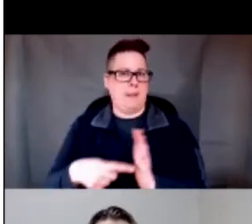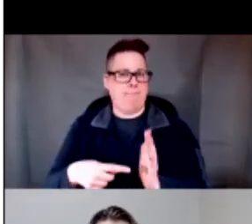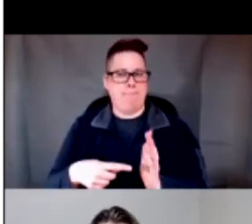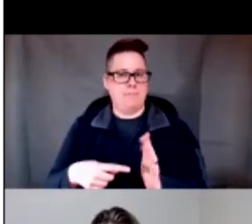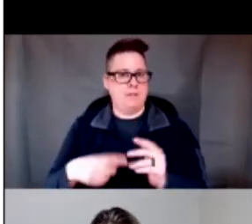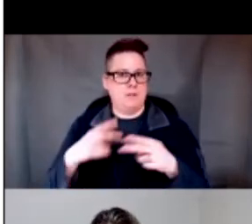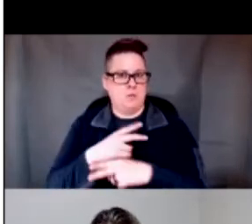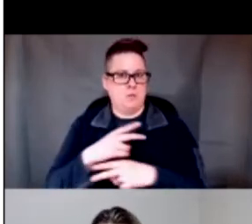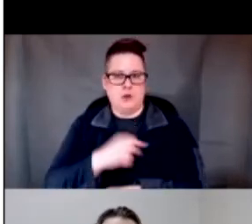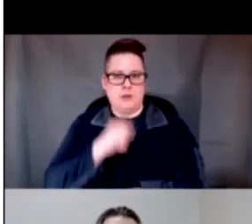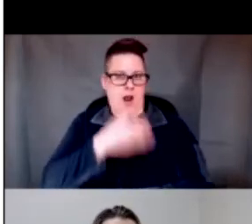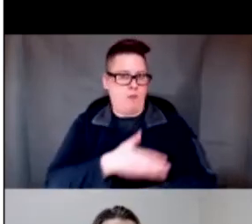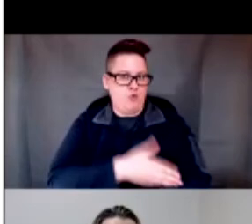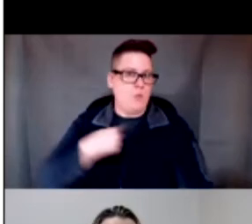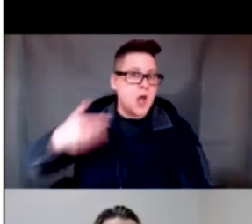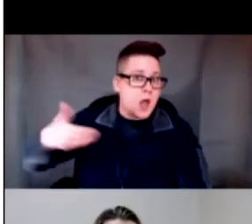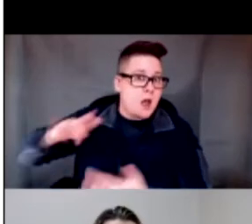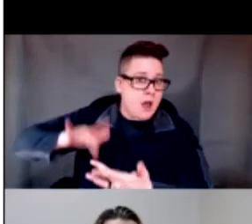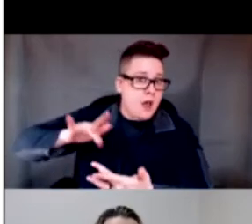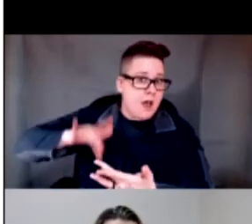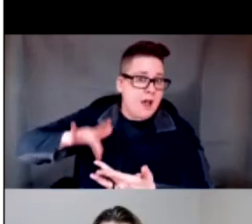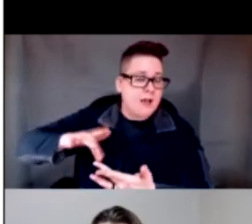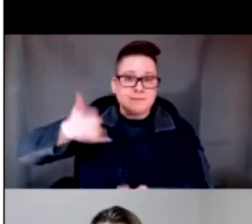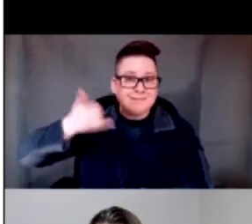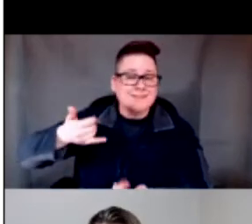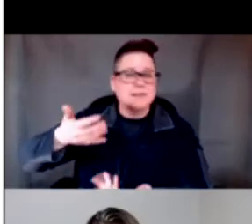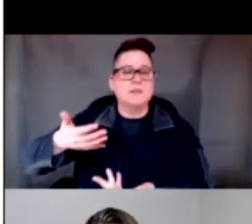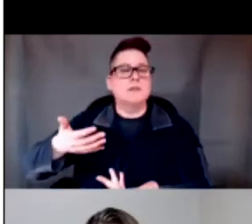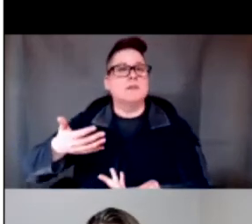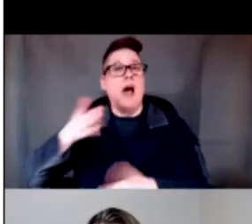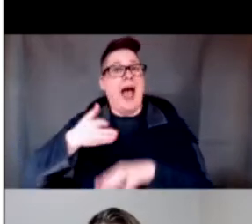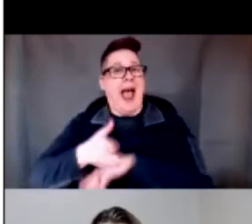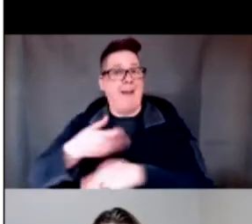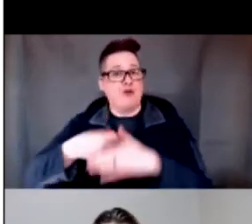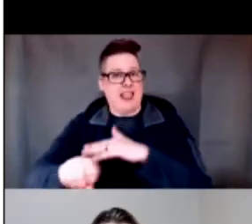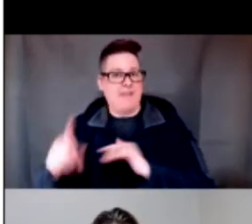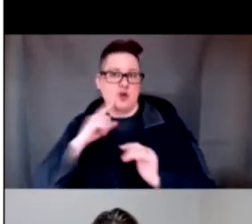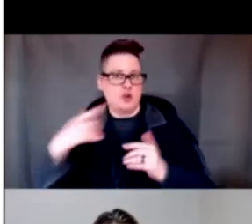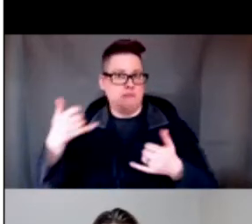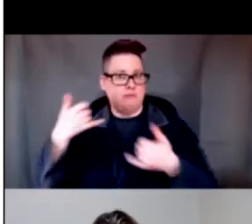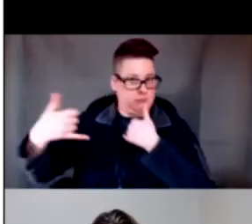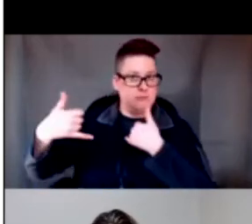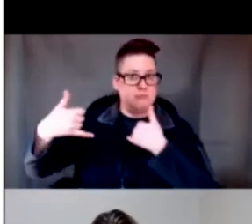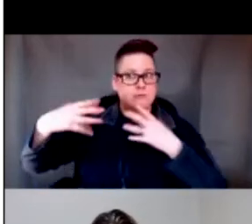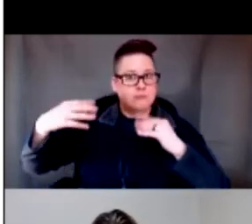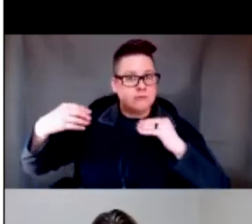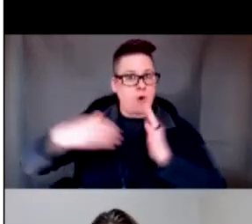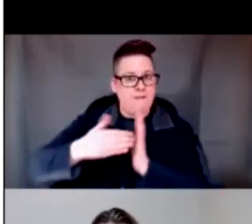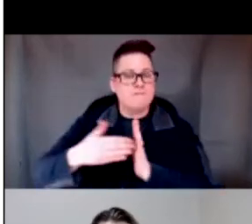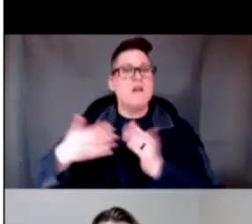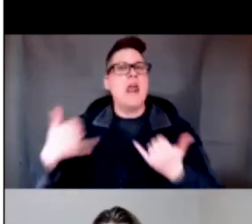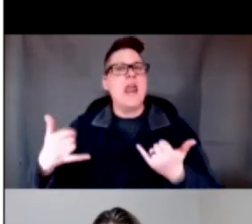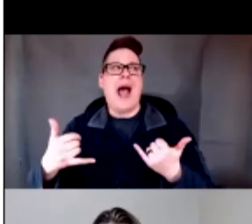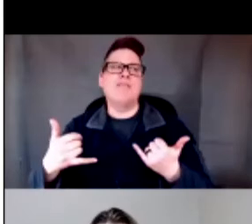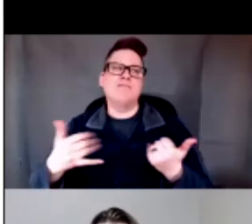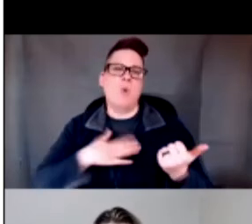with our regular phone contact. After delivery, she did increase her engagement. She was now open to medication options for treatment. So